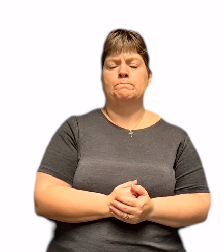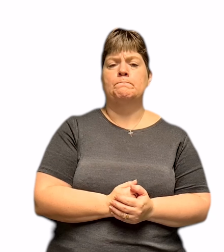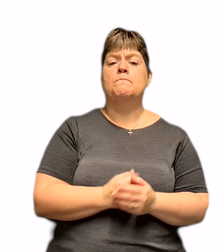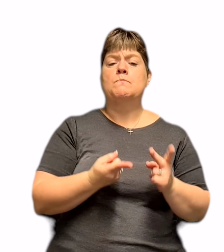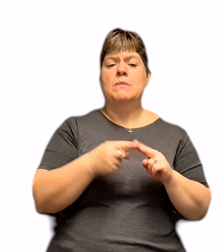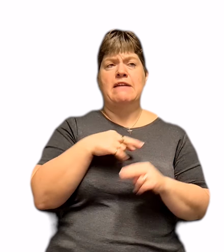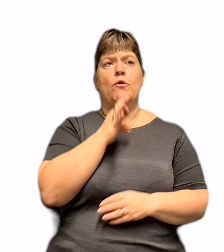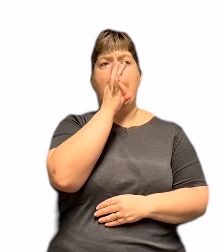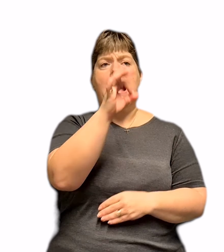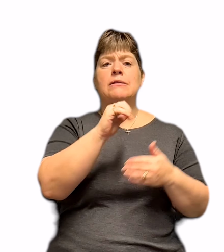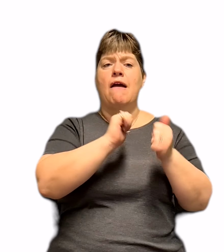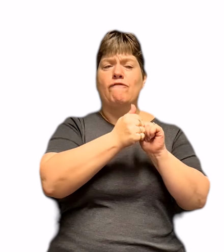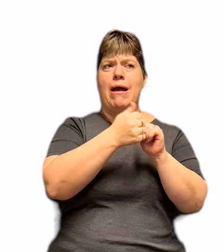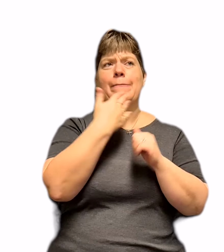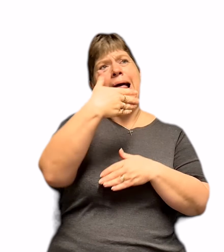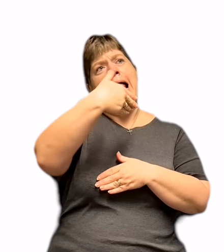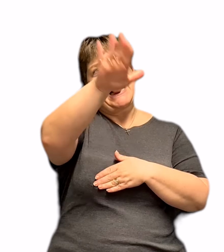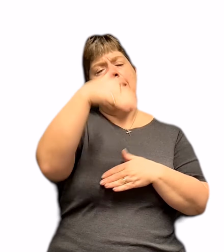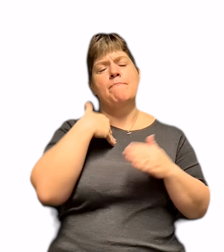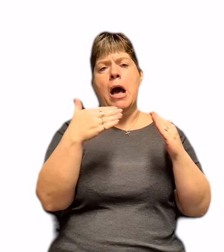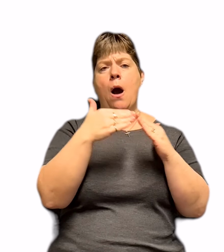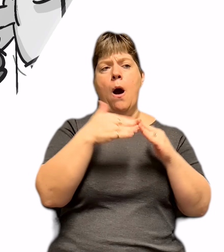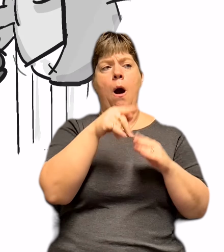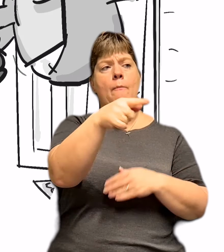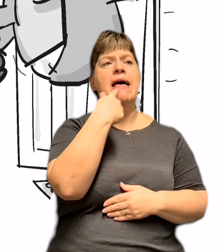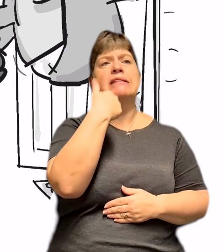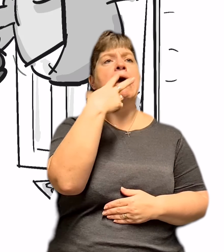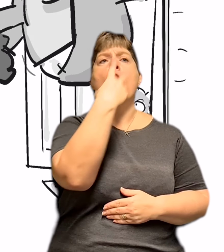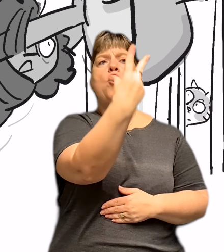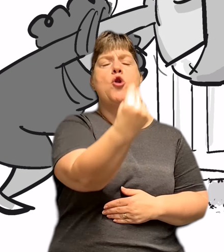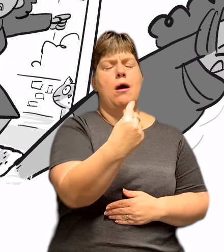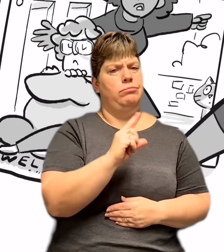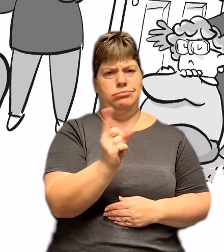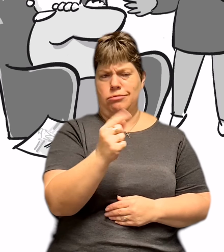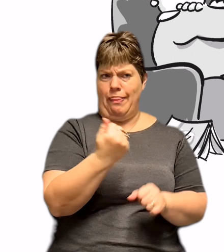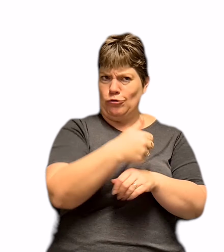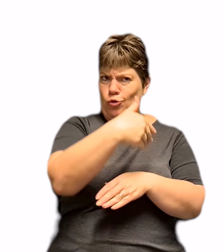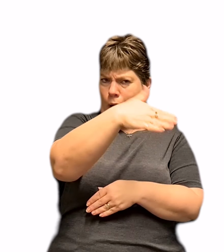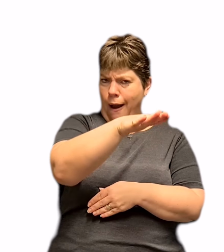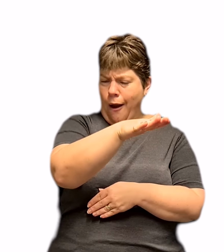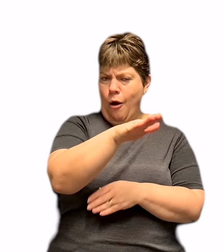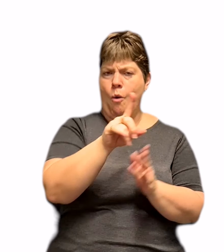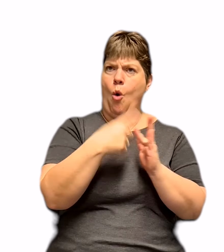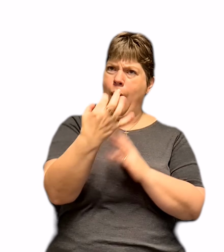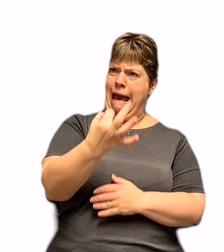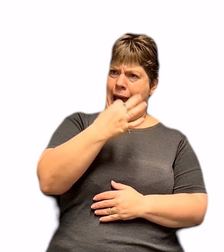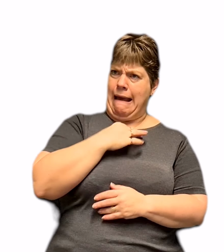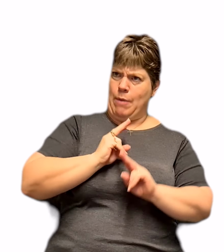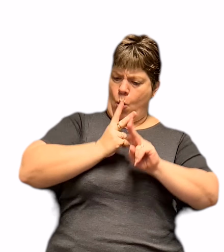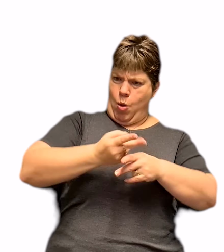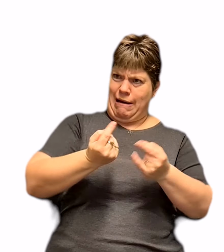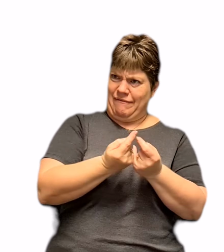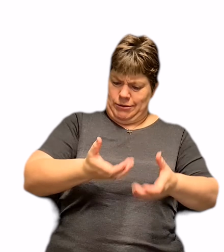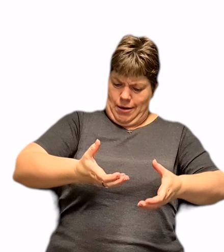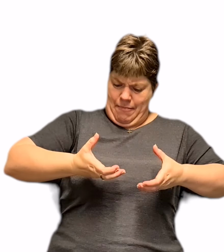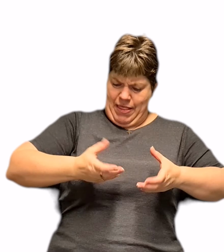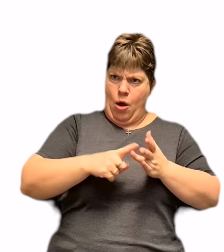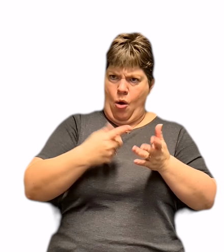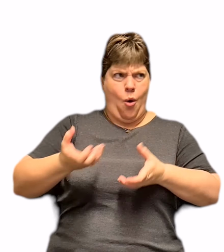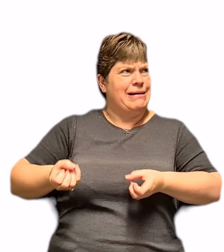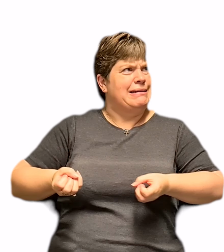they should never refuse to leave if you ask them to. Or ask you to look after something or even